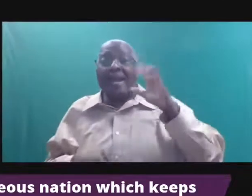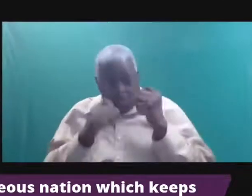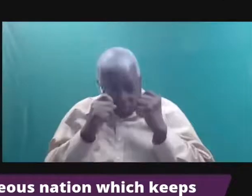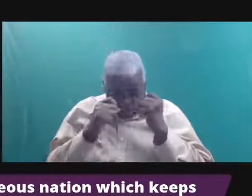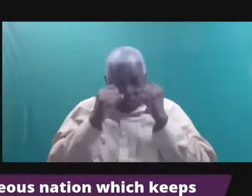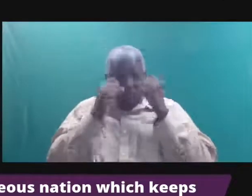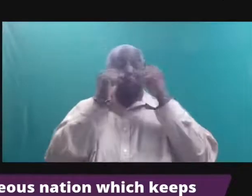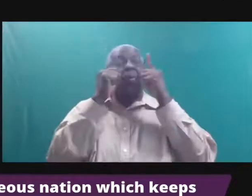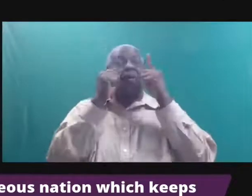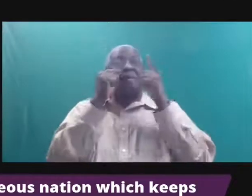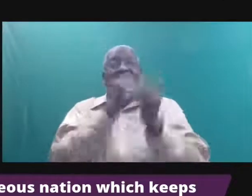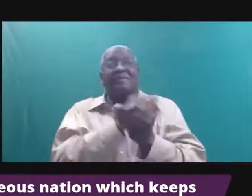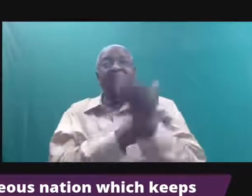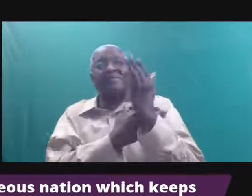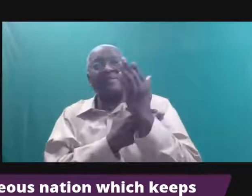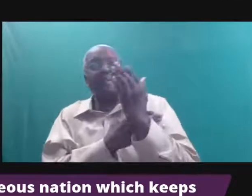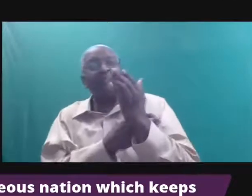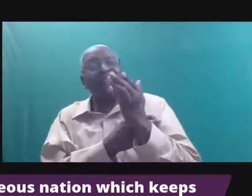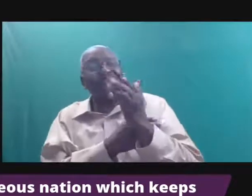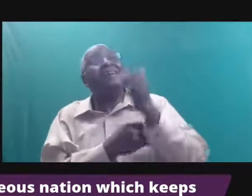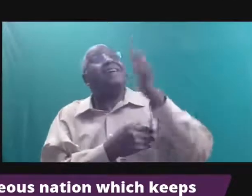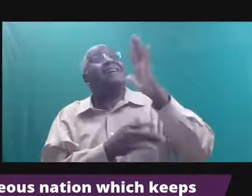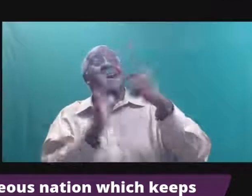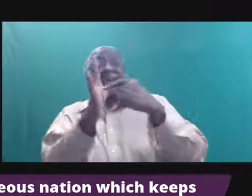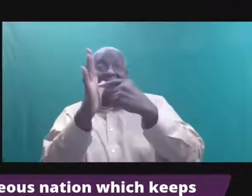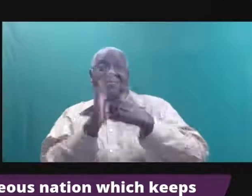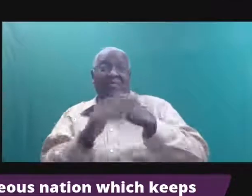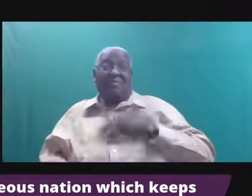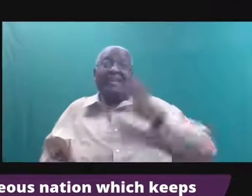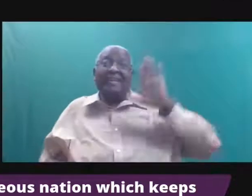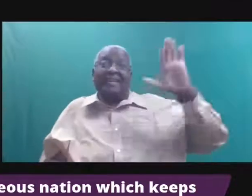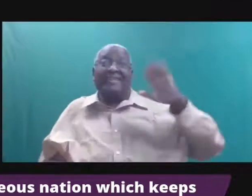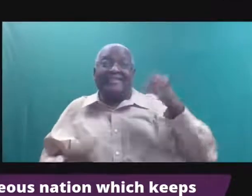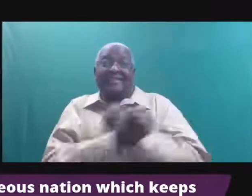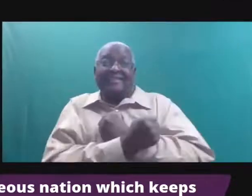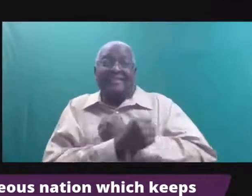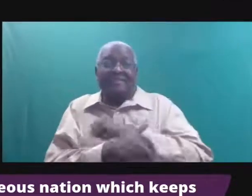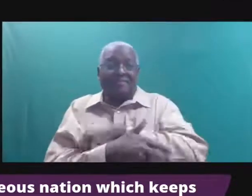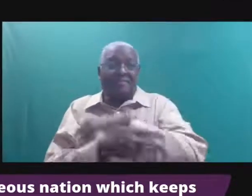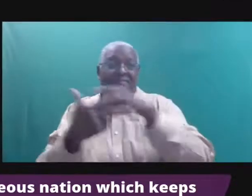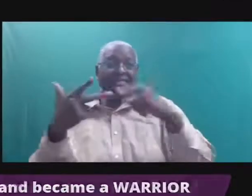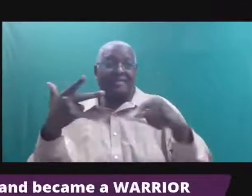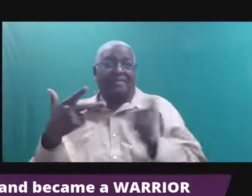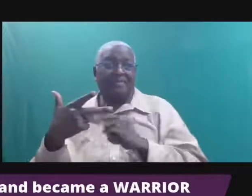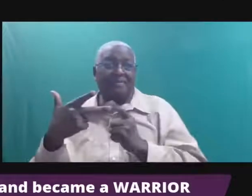shows me God's love. Okay, let's keep going. Here's number 3.